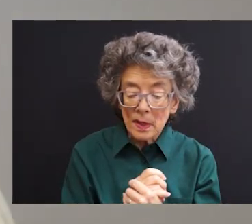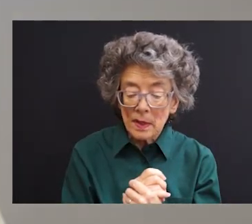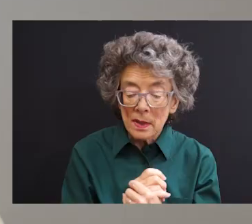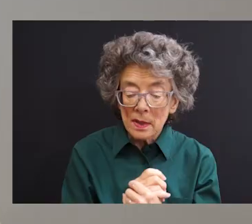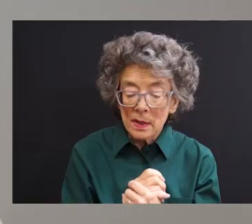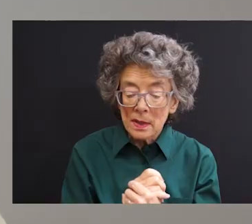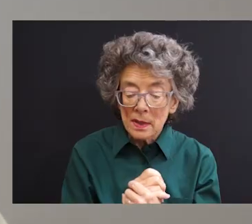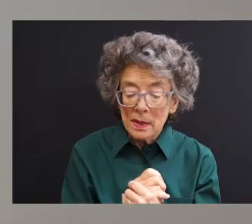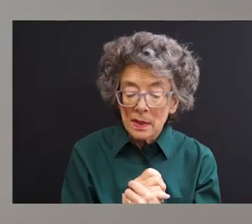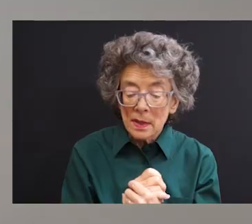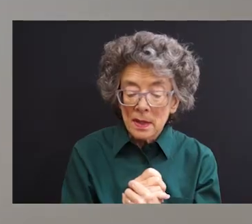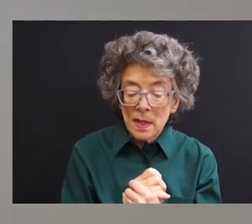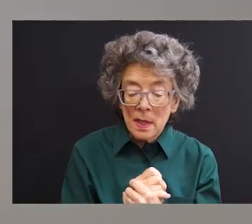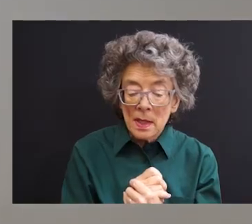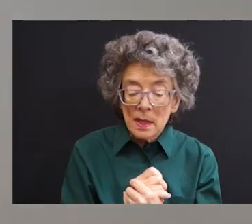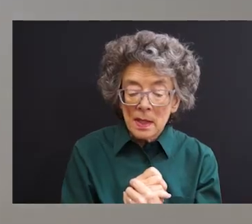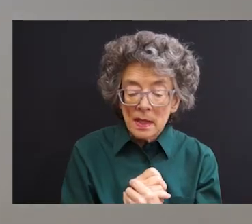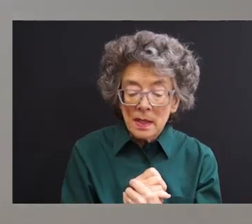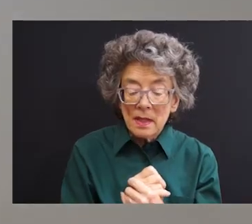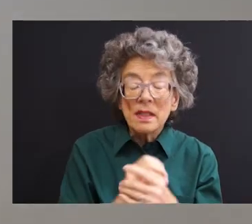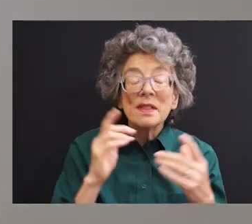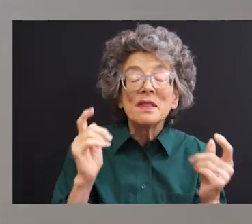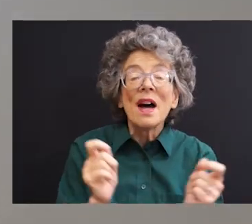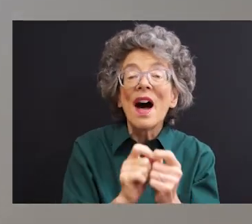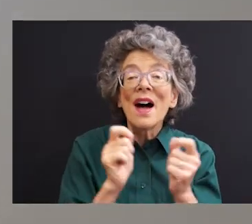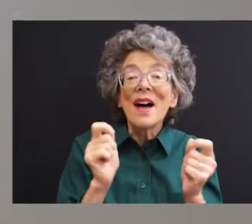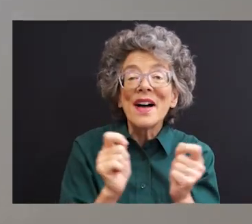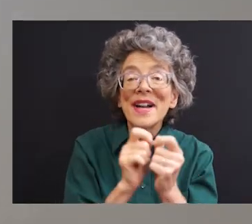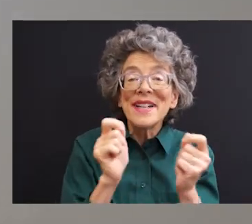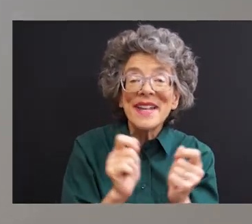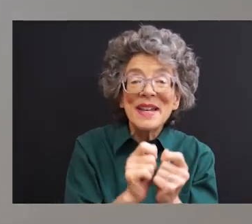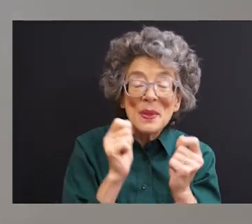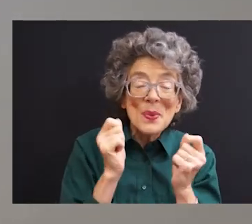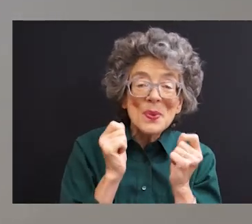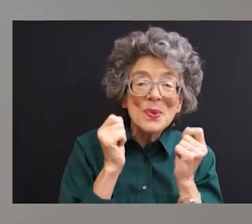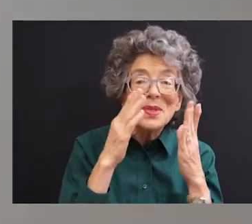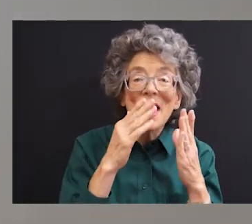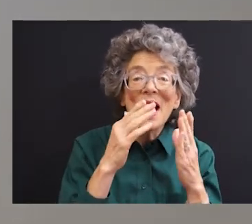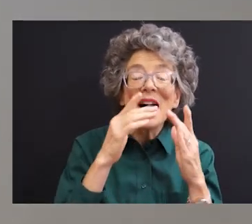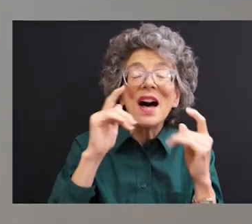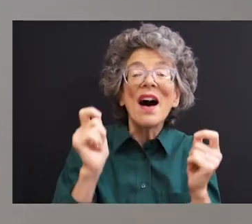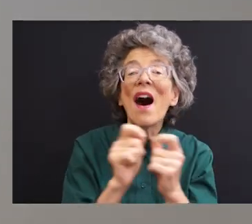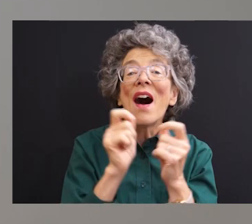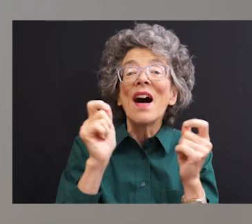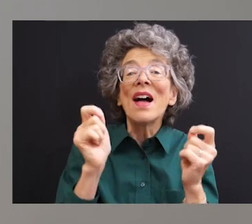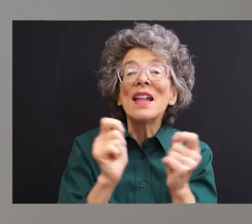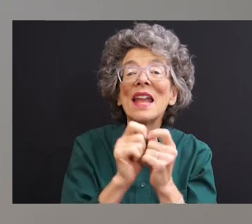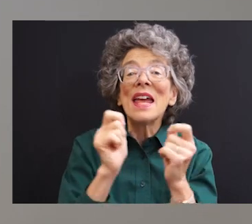Hallelujah.